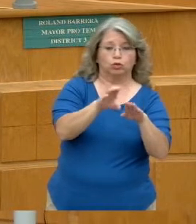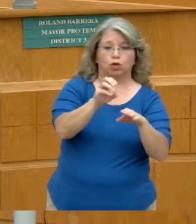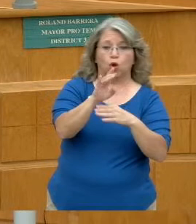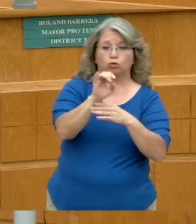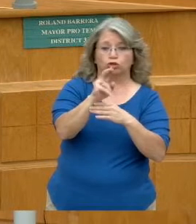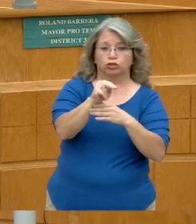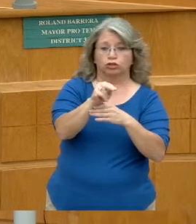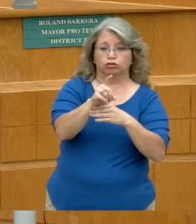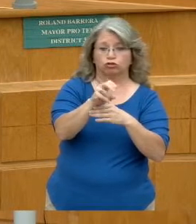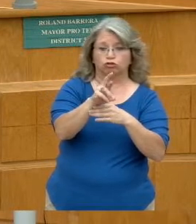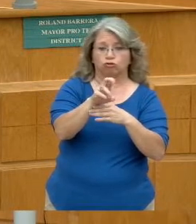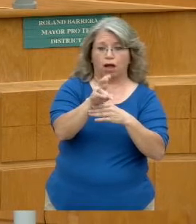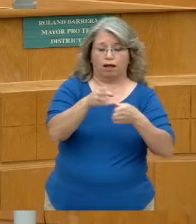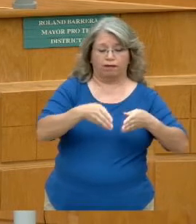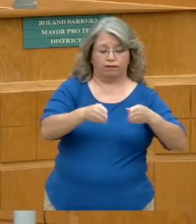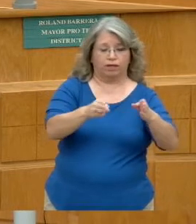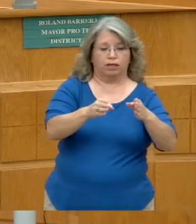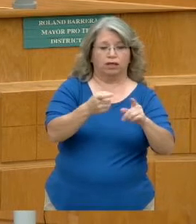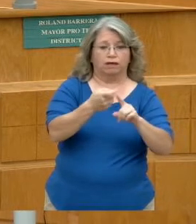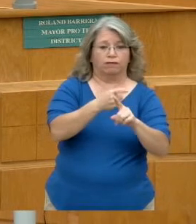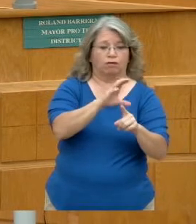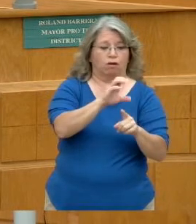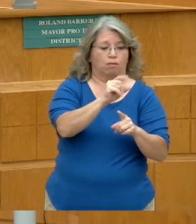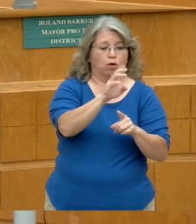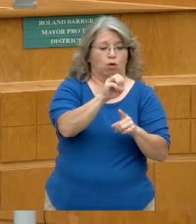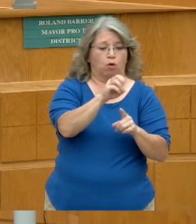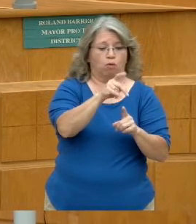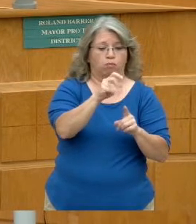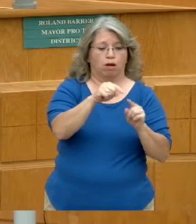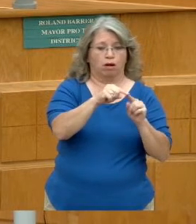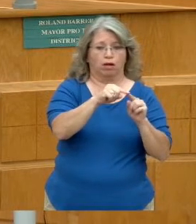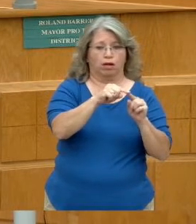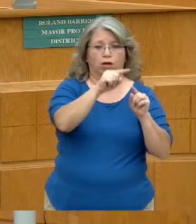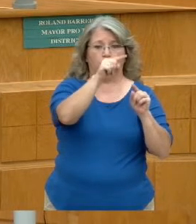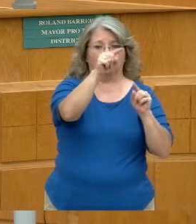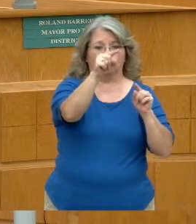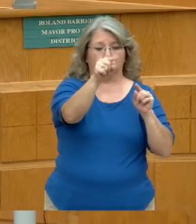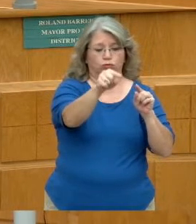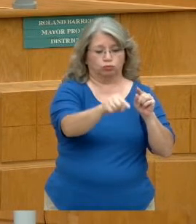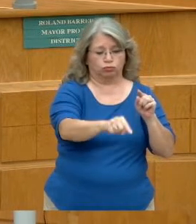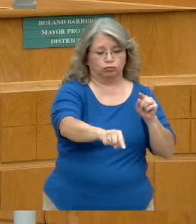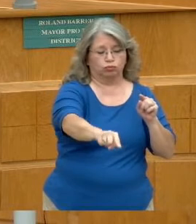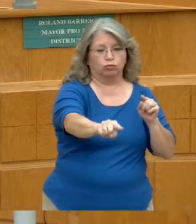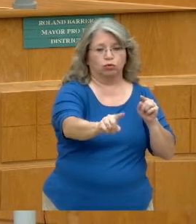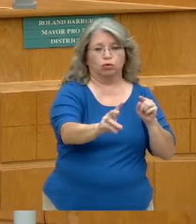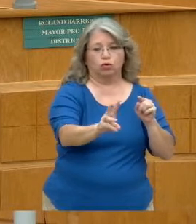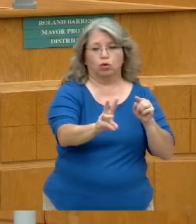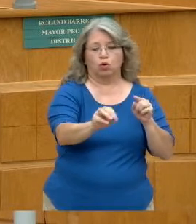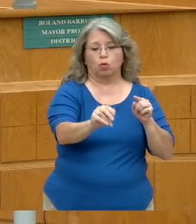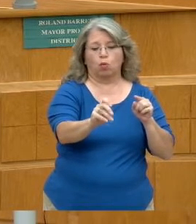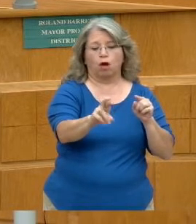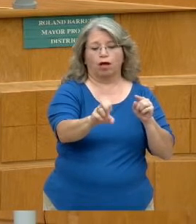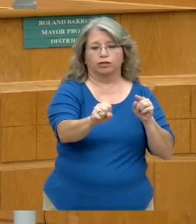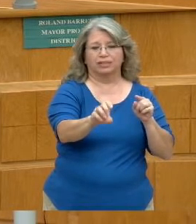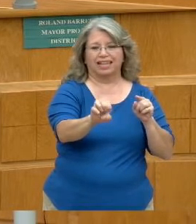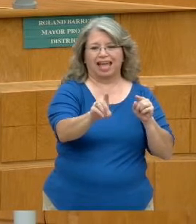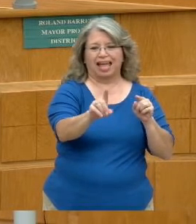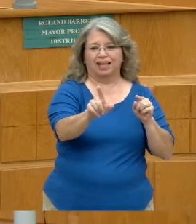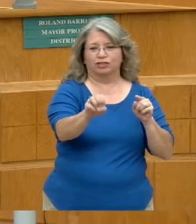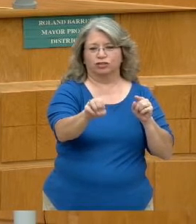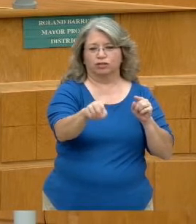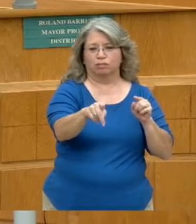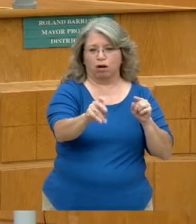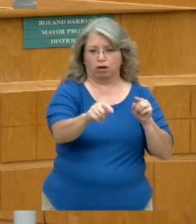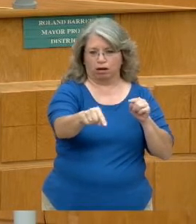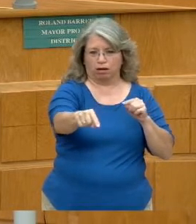to where it transitions down the hill to Water's Edge Park. So just the northbound lane What that's going to do is allow